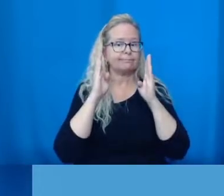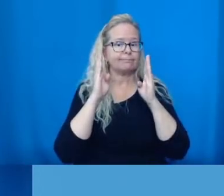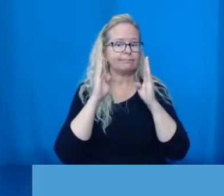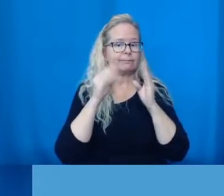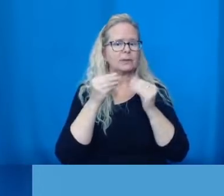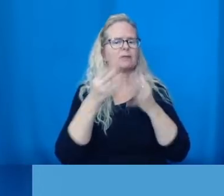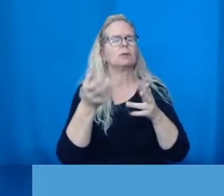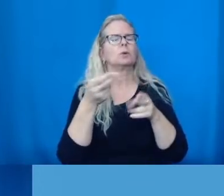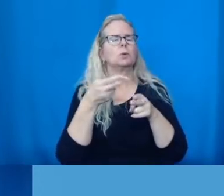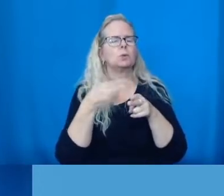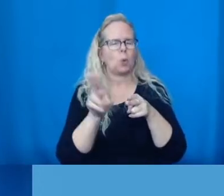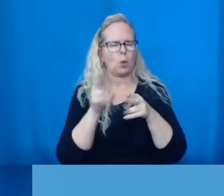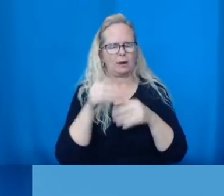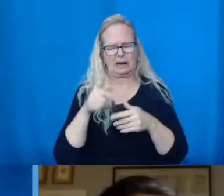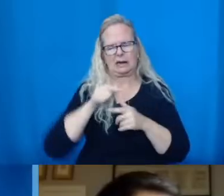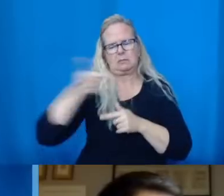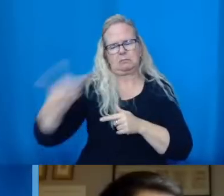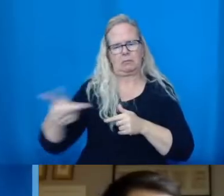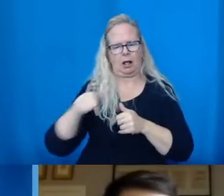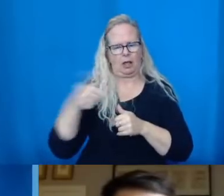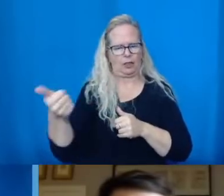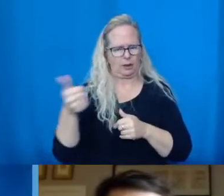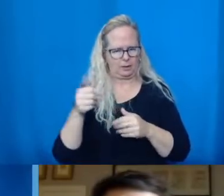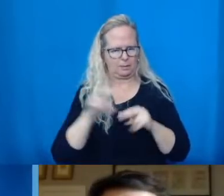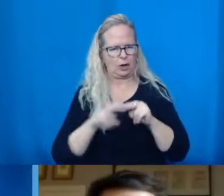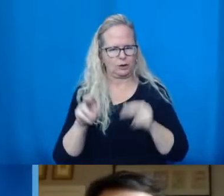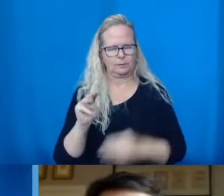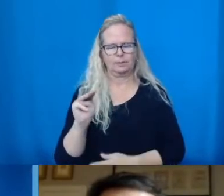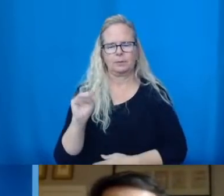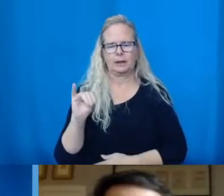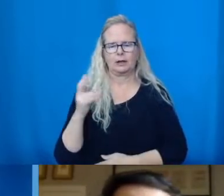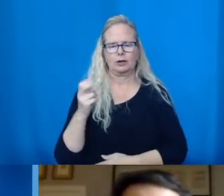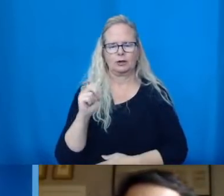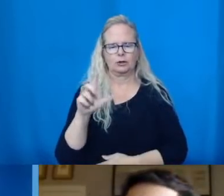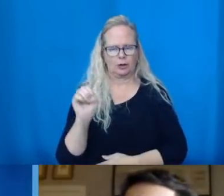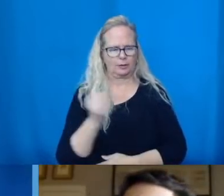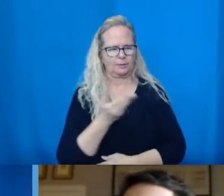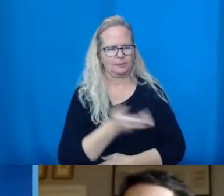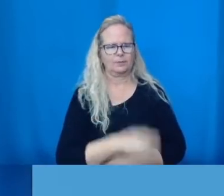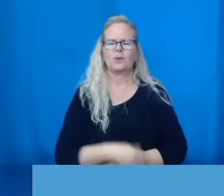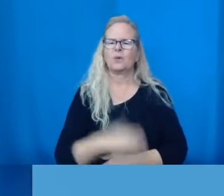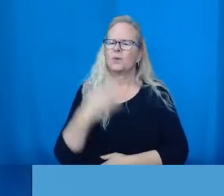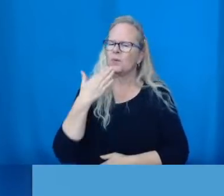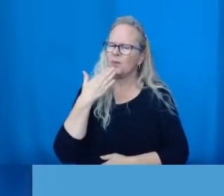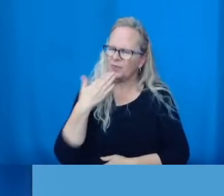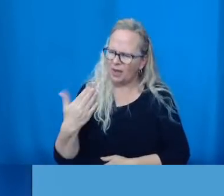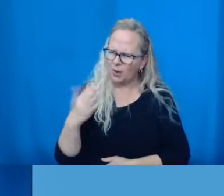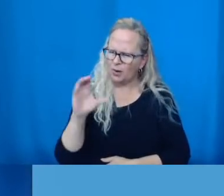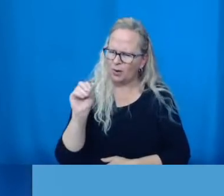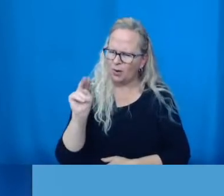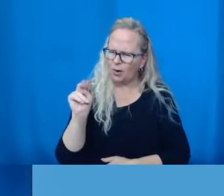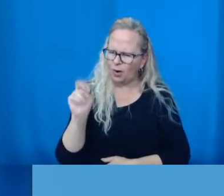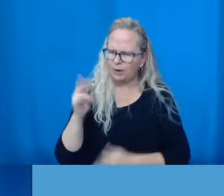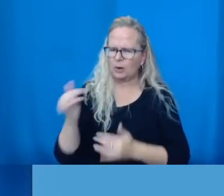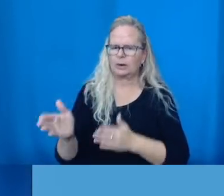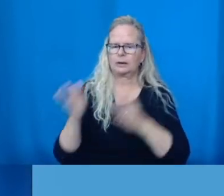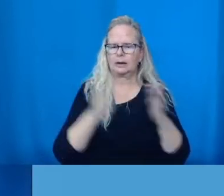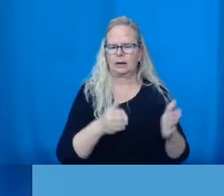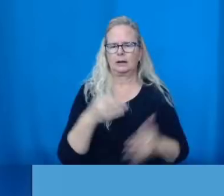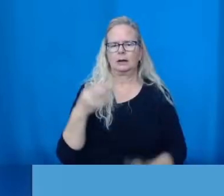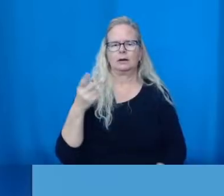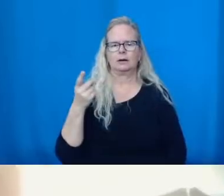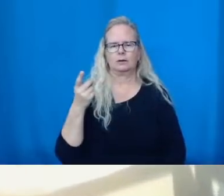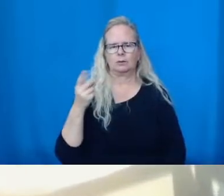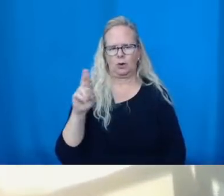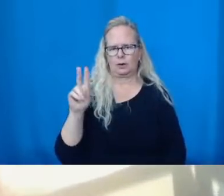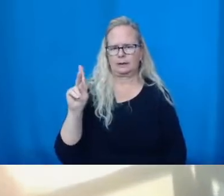bring Dr. Hedges into the conversation to expand on some of the things you talked about. Thank you so much for joining